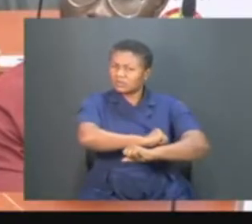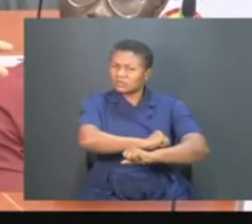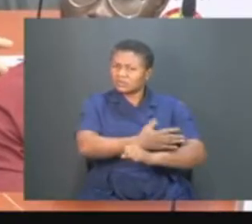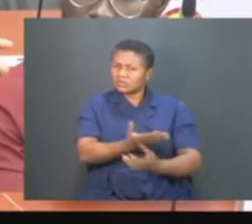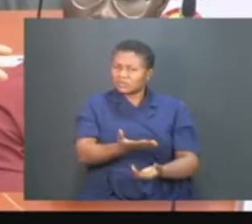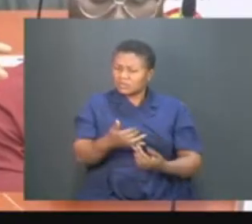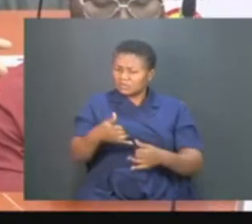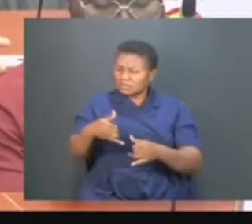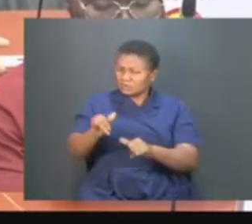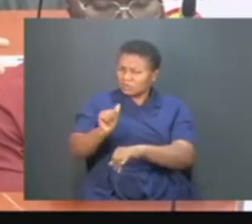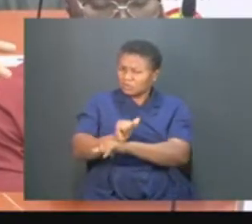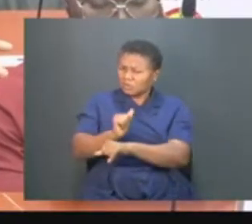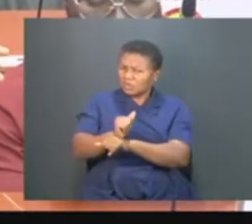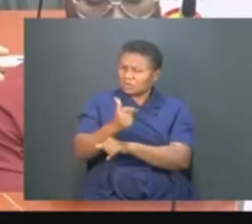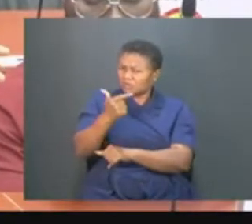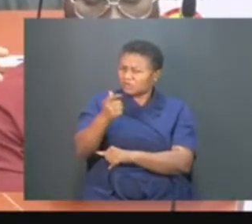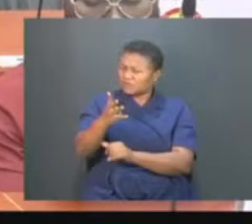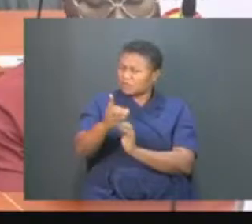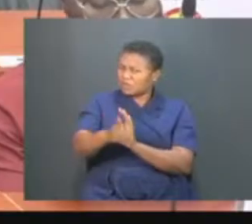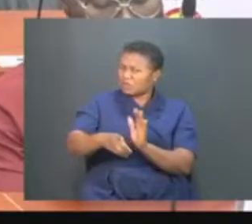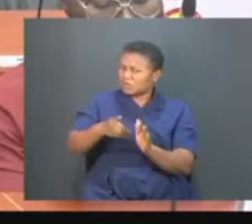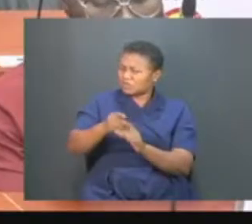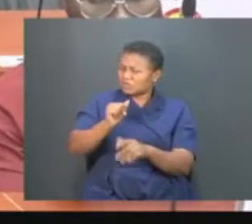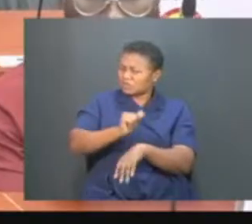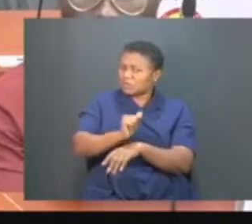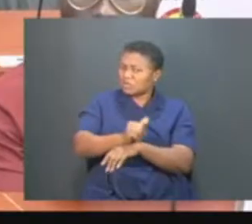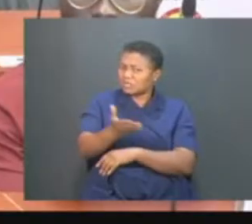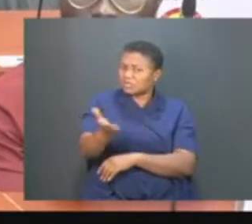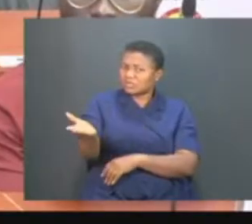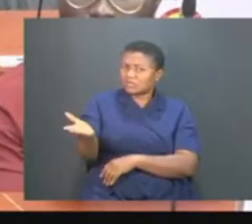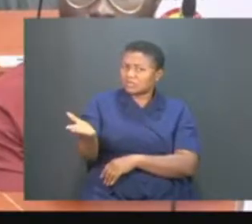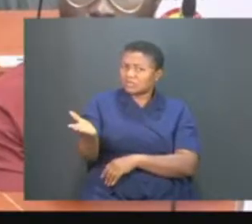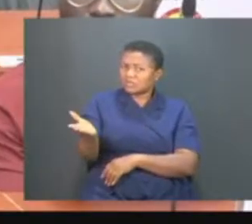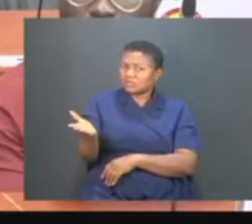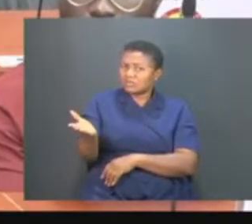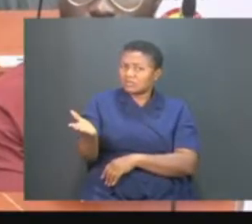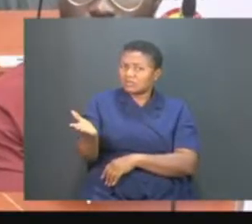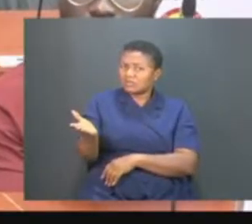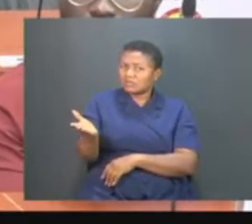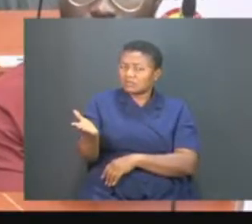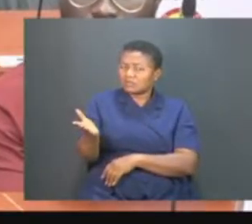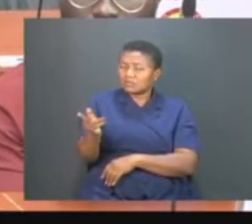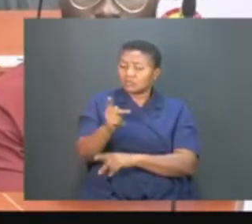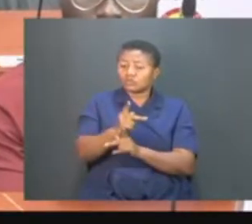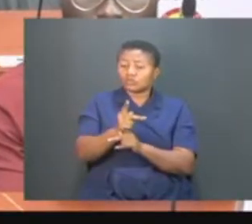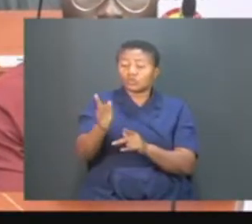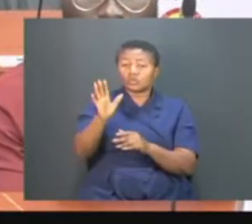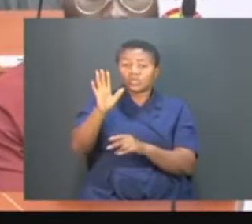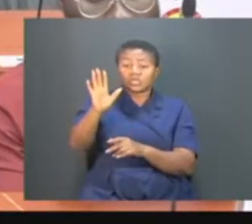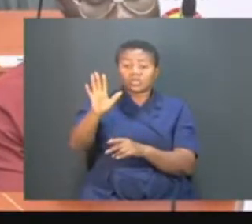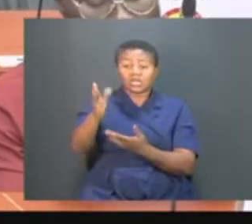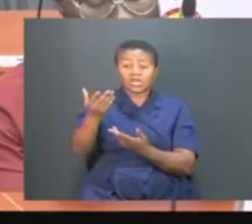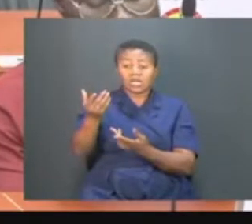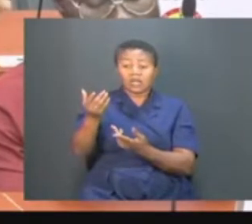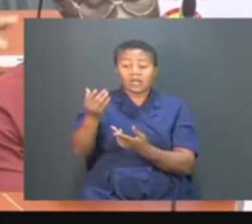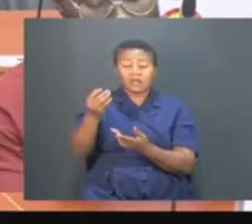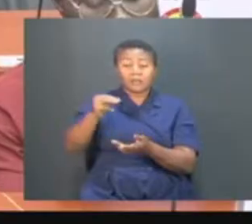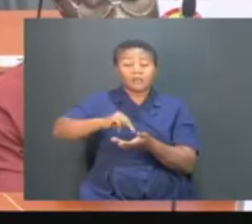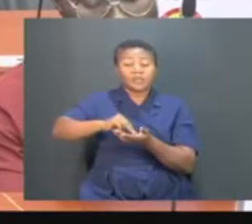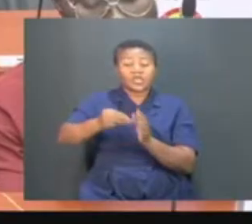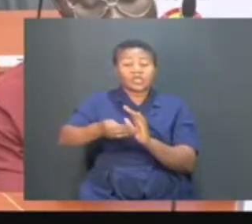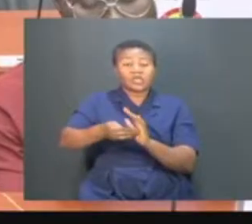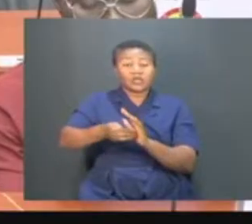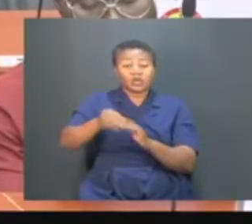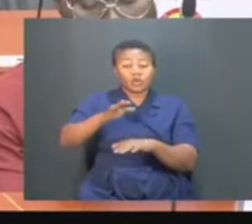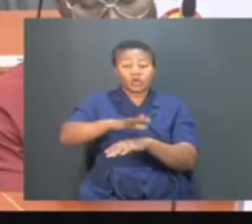running 24-hour economy. We are running shift. So their emphasis was on the economic development. Building